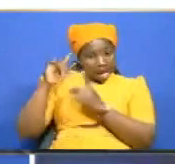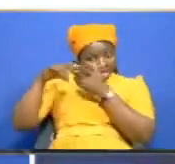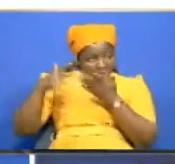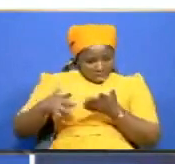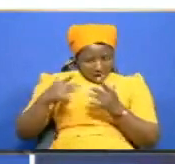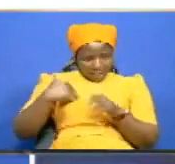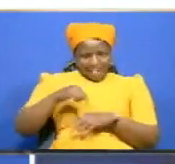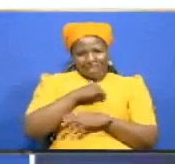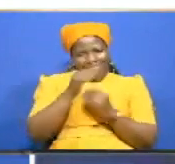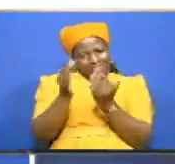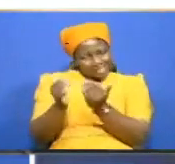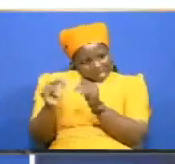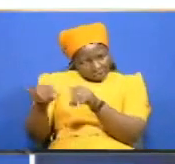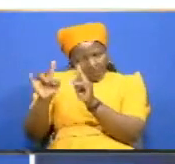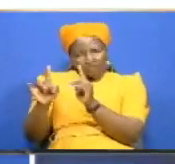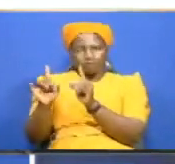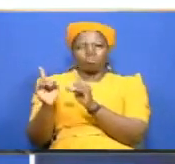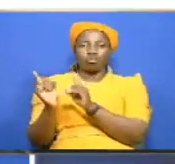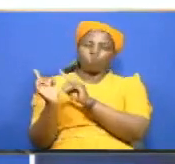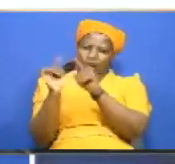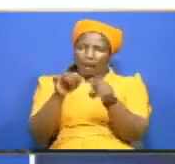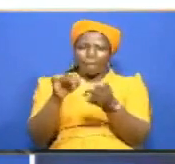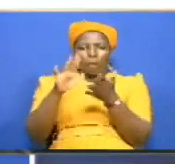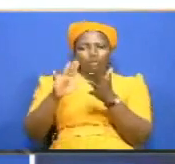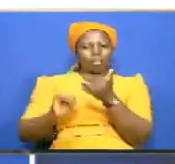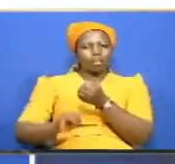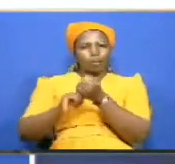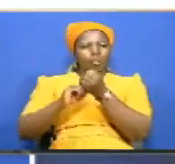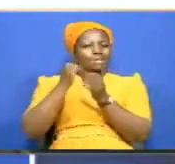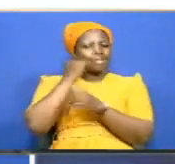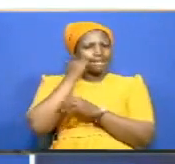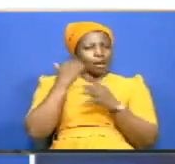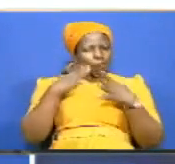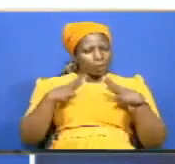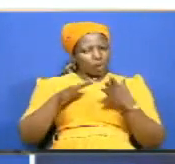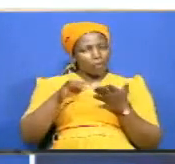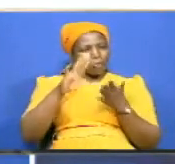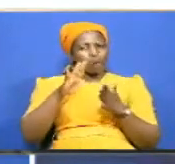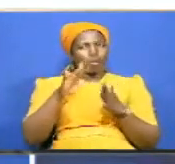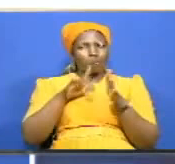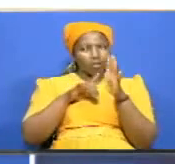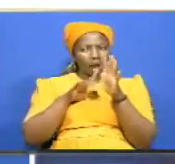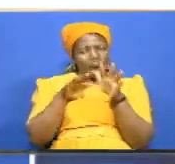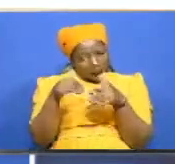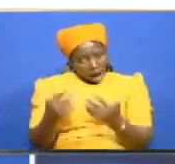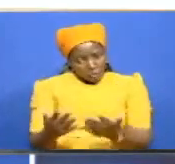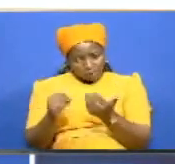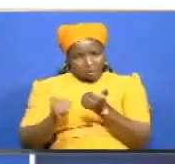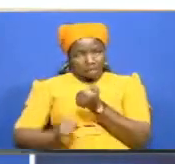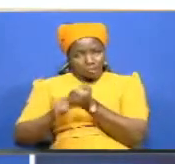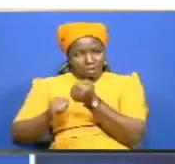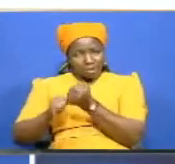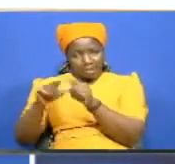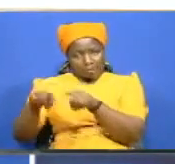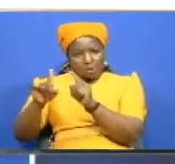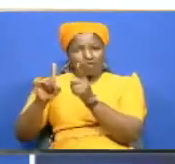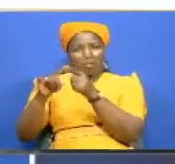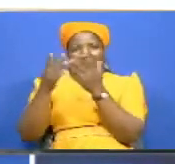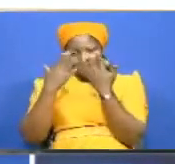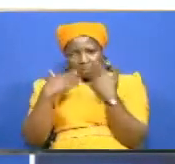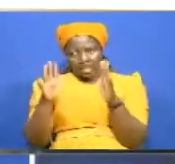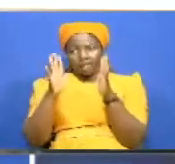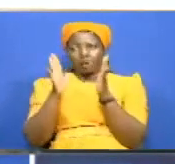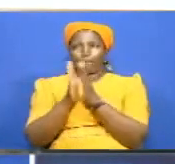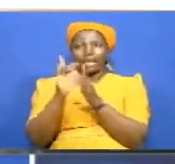them maybe to come up more and support the patients more. In terms of supporting them even to complete the courses